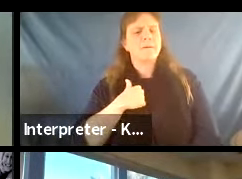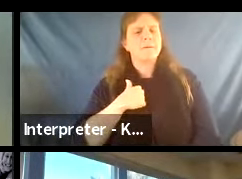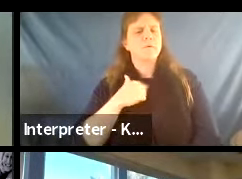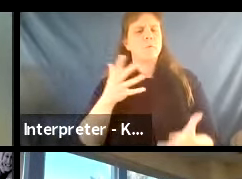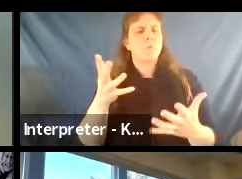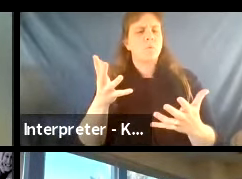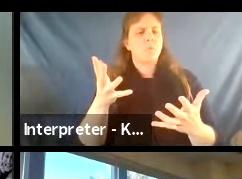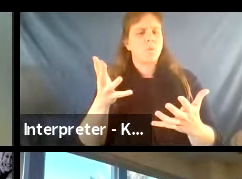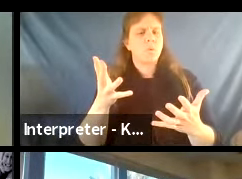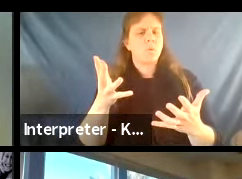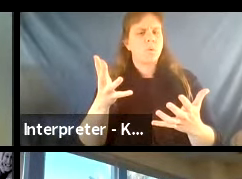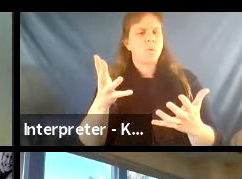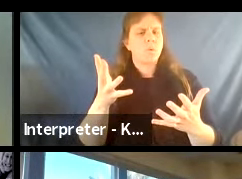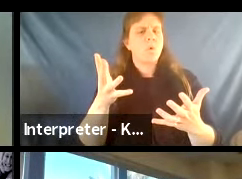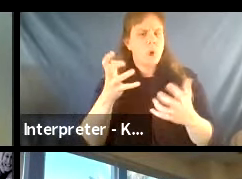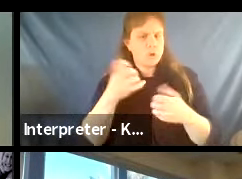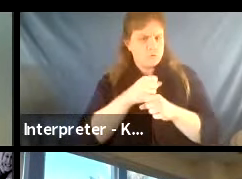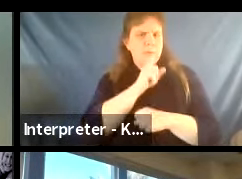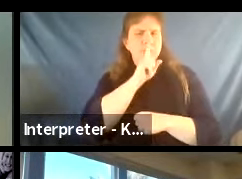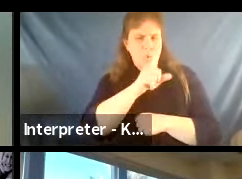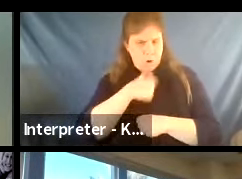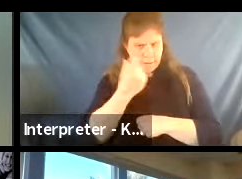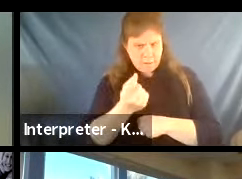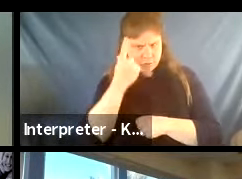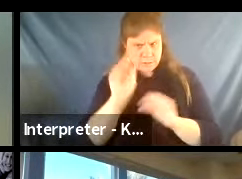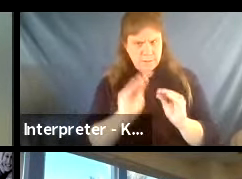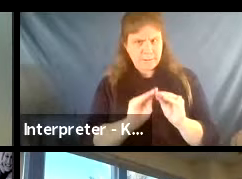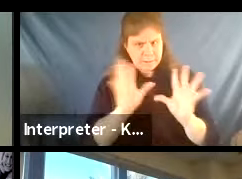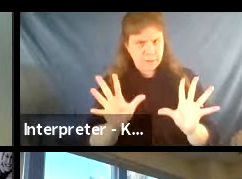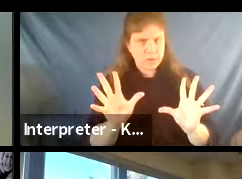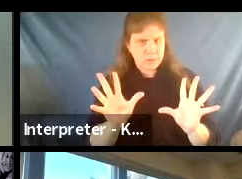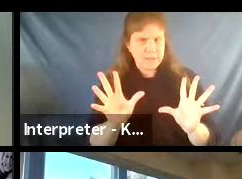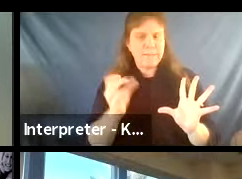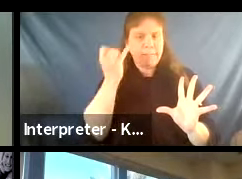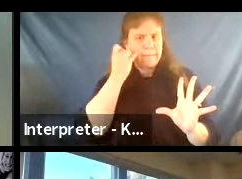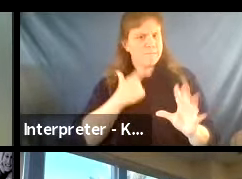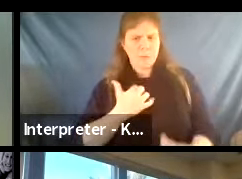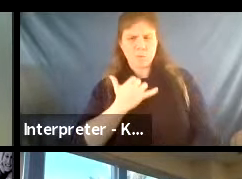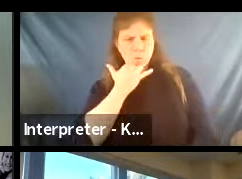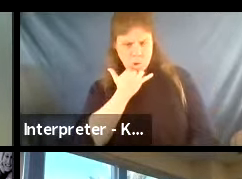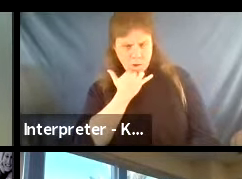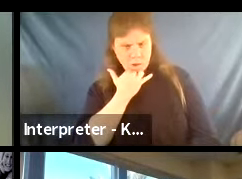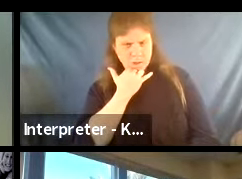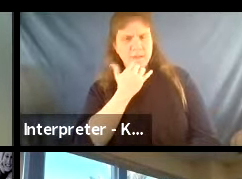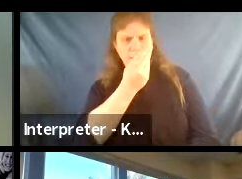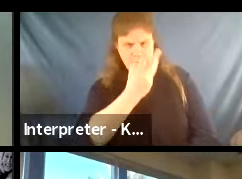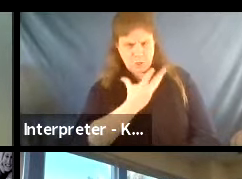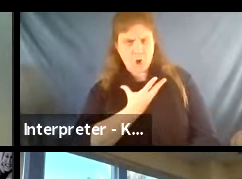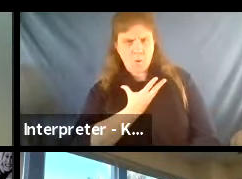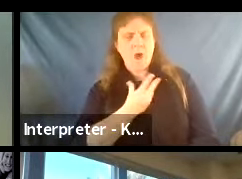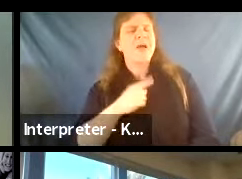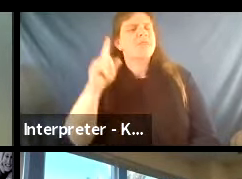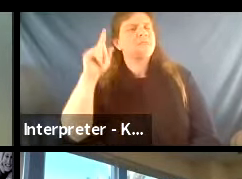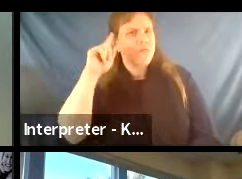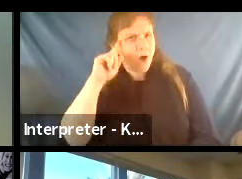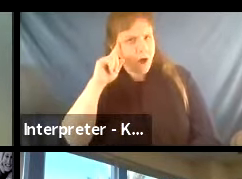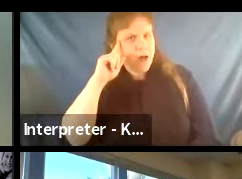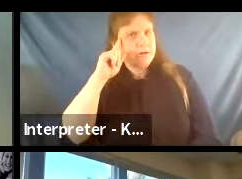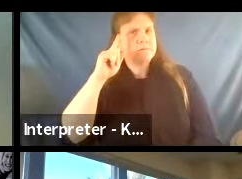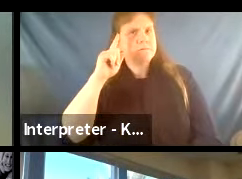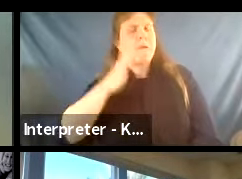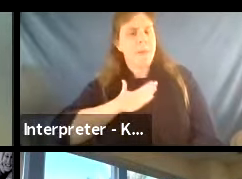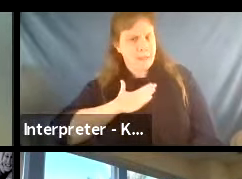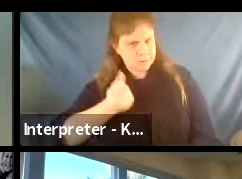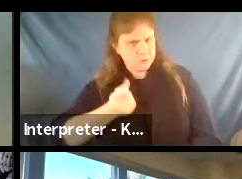reflect back what I'm hearing, and Dr. Pond, maybe you can tell me if I heard it wrong. What I thought I heard you say, and Dr. Aragon